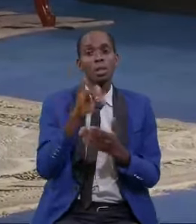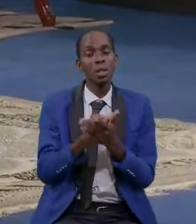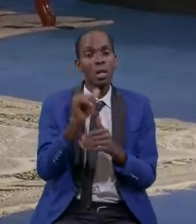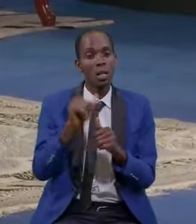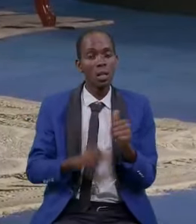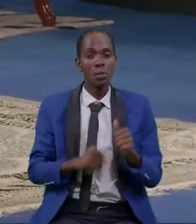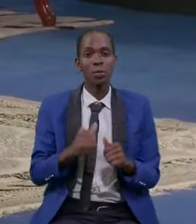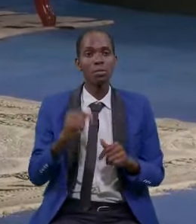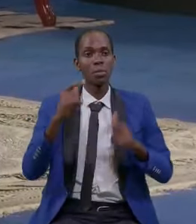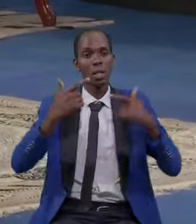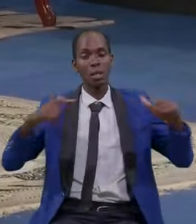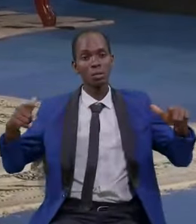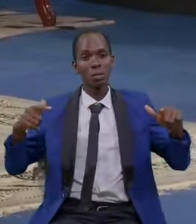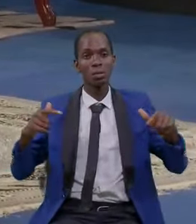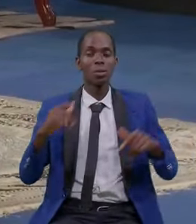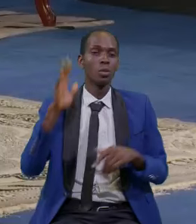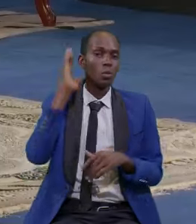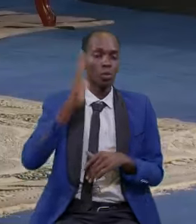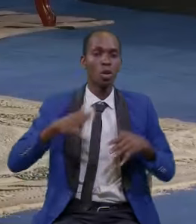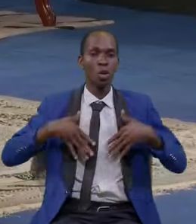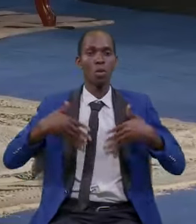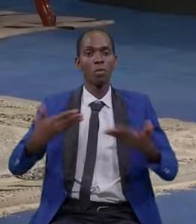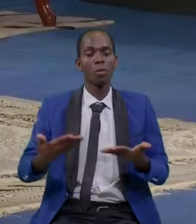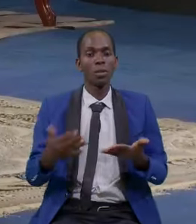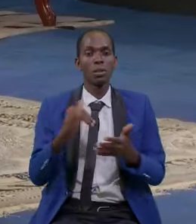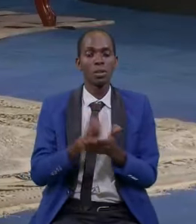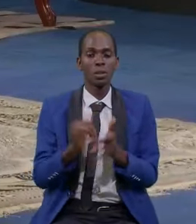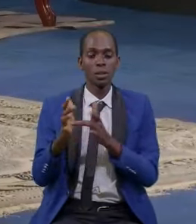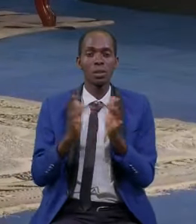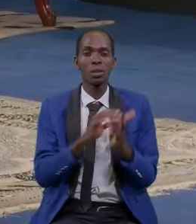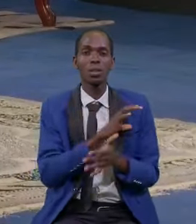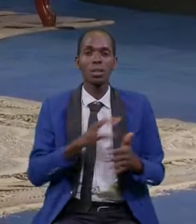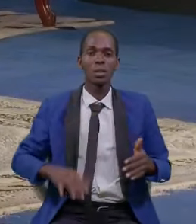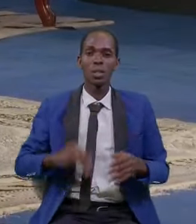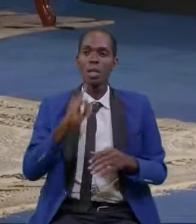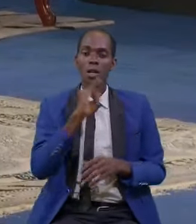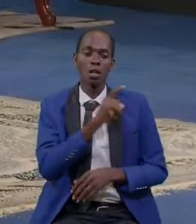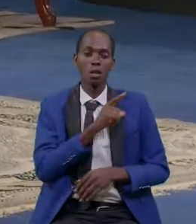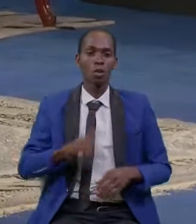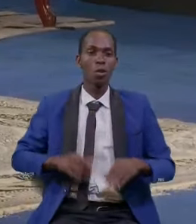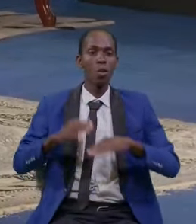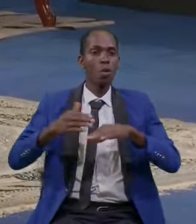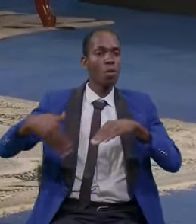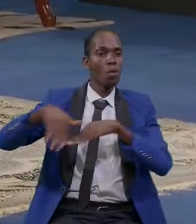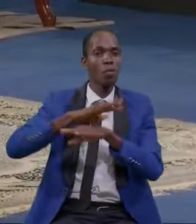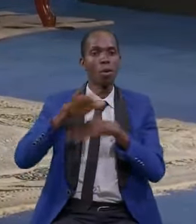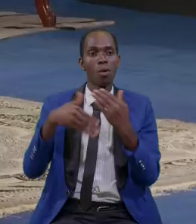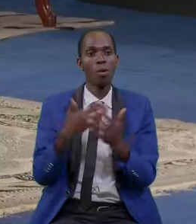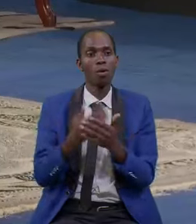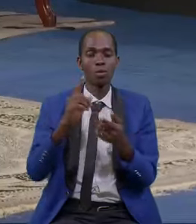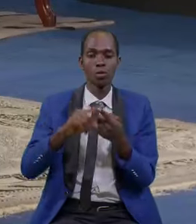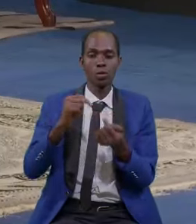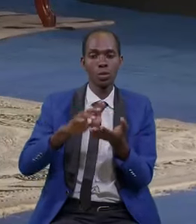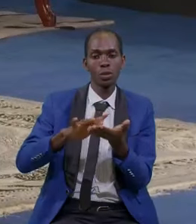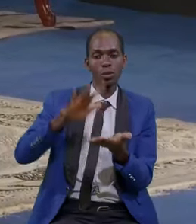confess that Jesus Christ is Lord over all, to the glory of the Father. He